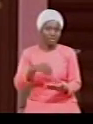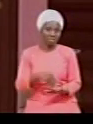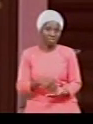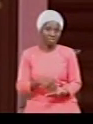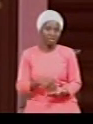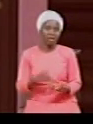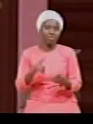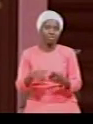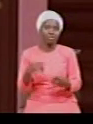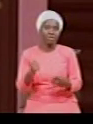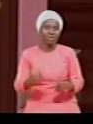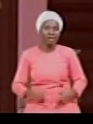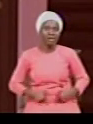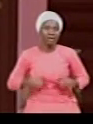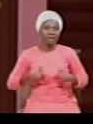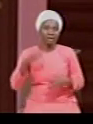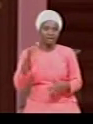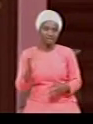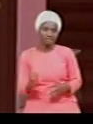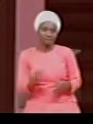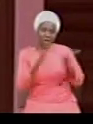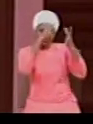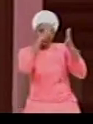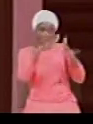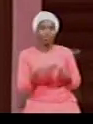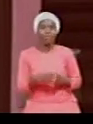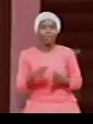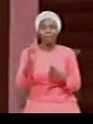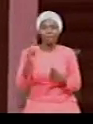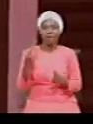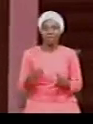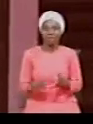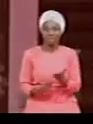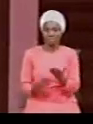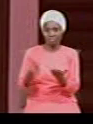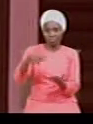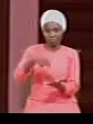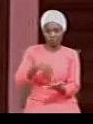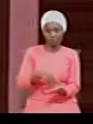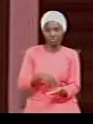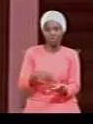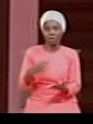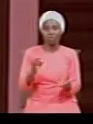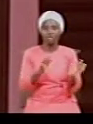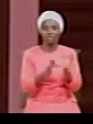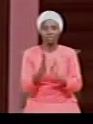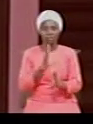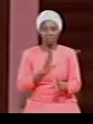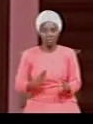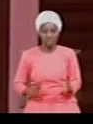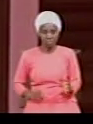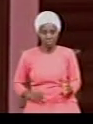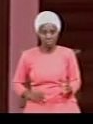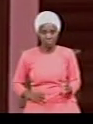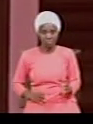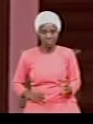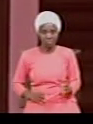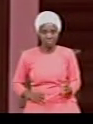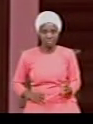Unto a lively hope. By the resurrection of Jesus